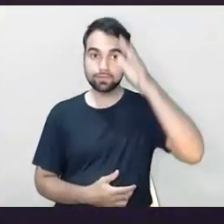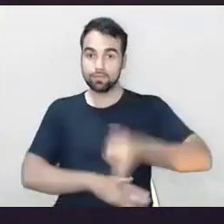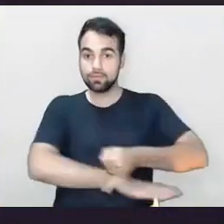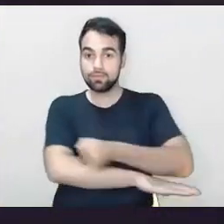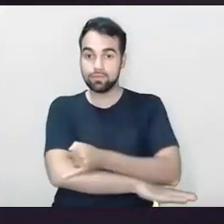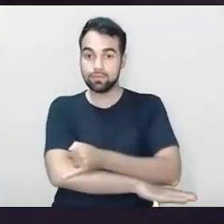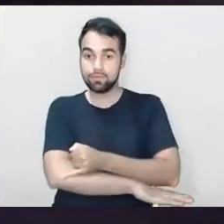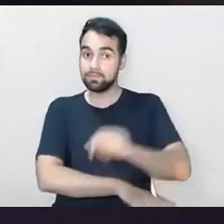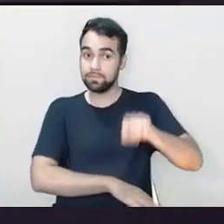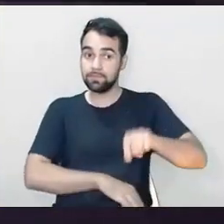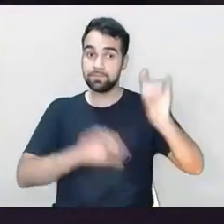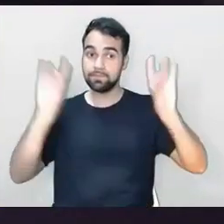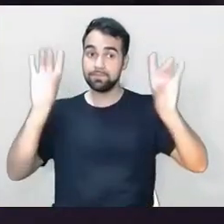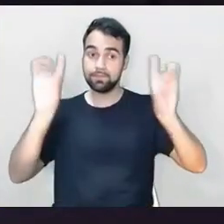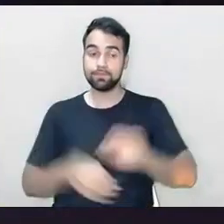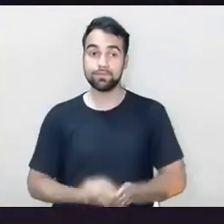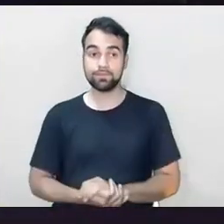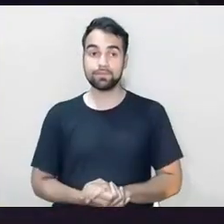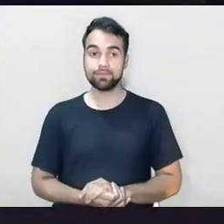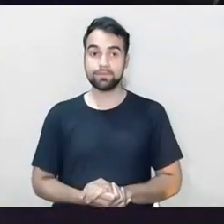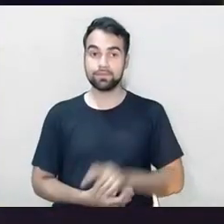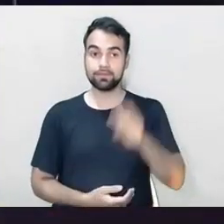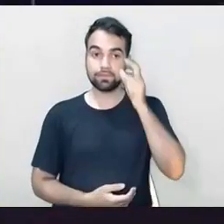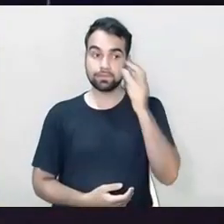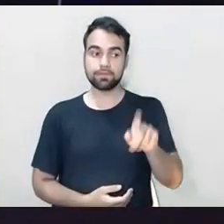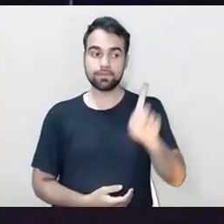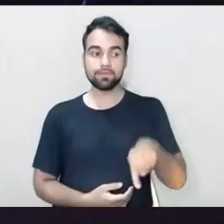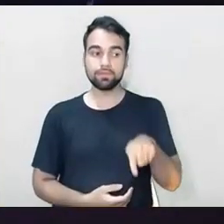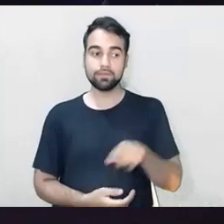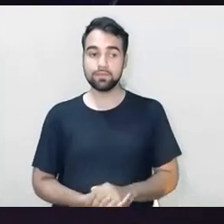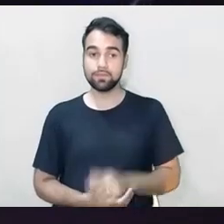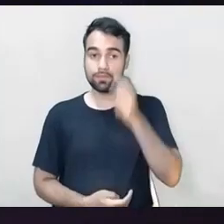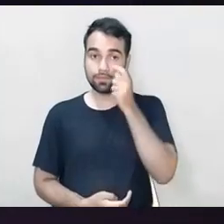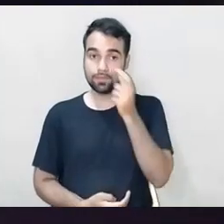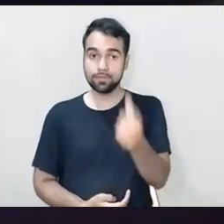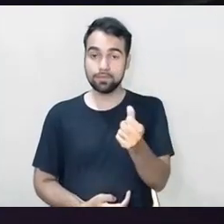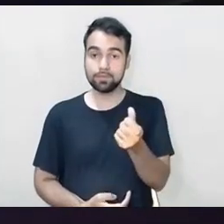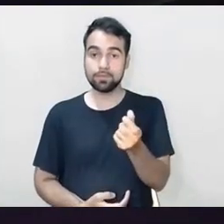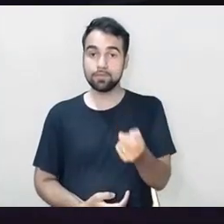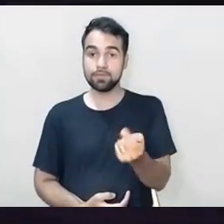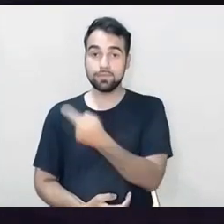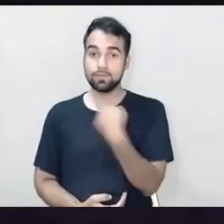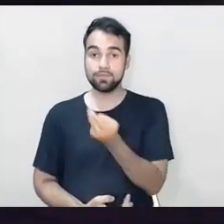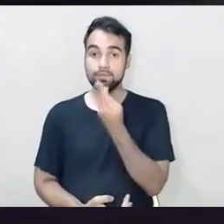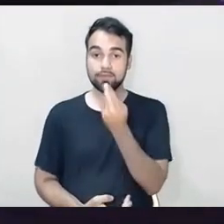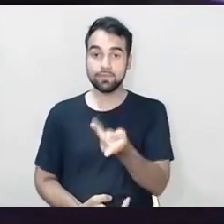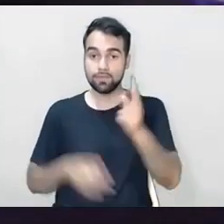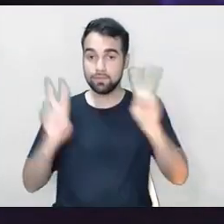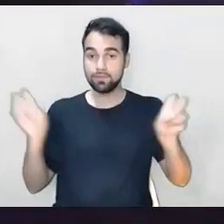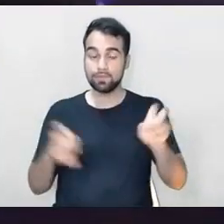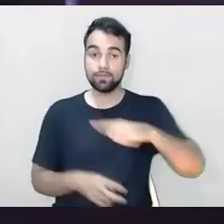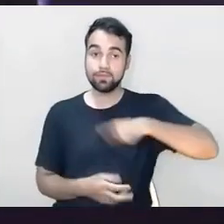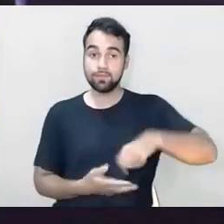the infrastructure, that's a great methodology. And that's what's interesting. When we talk about these points,